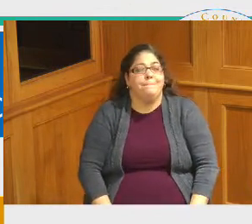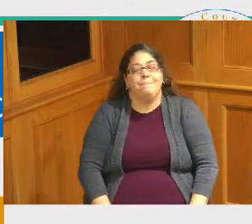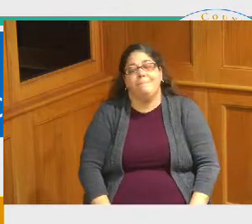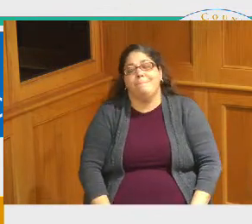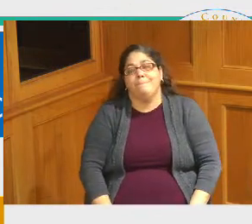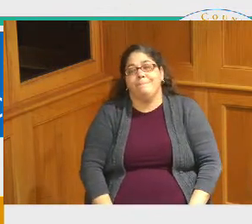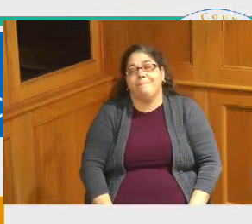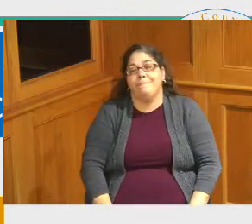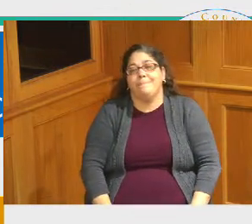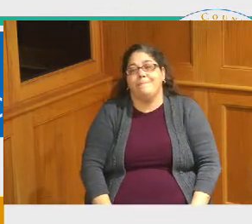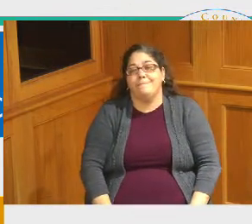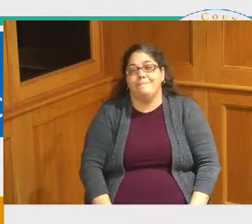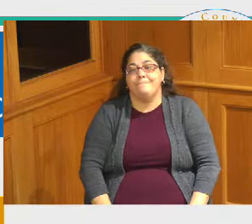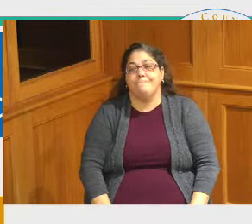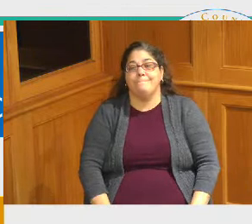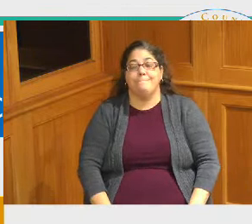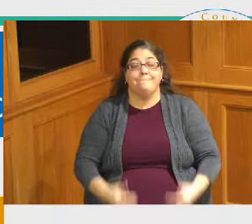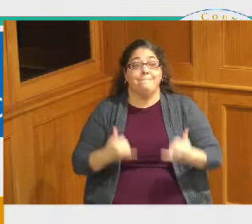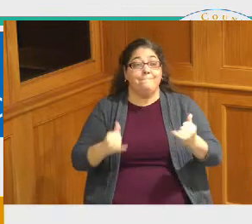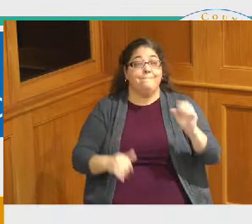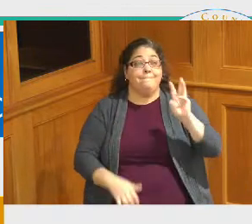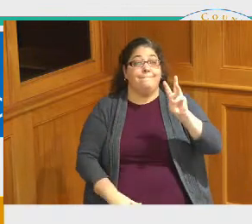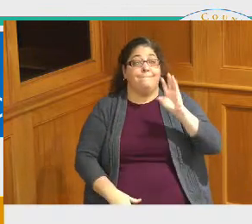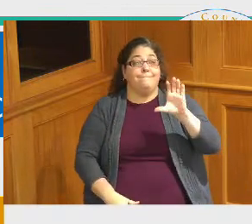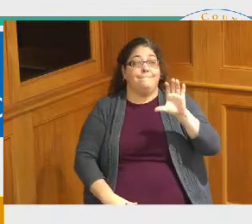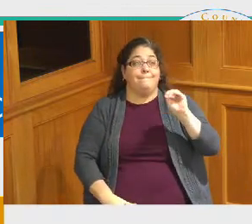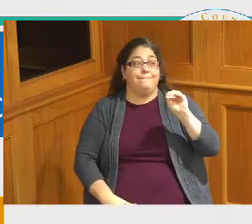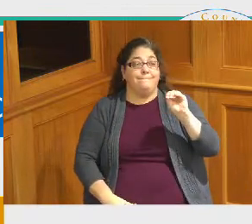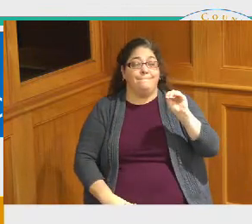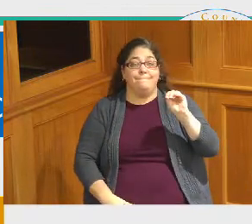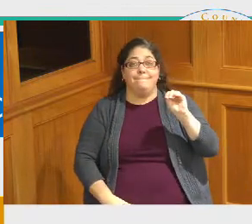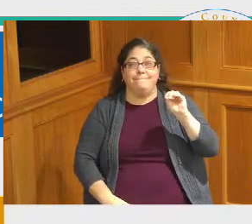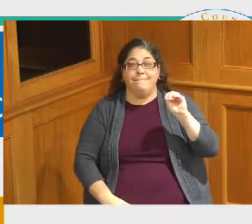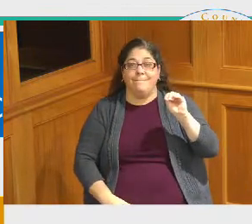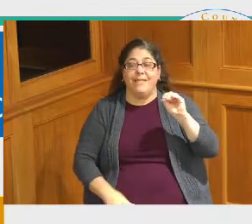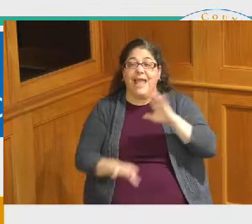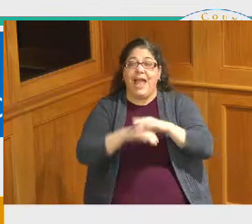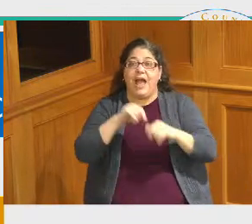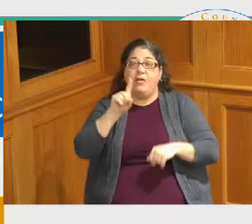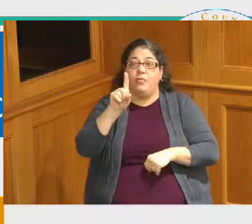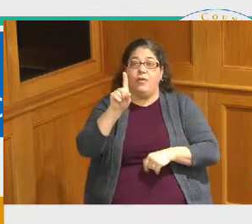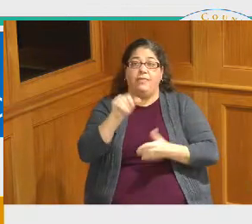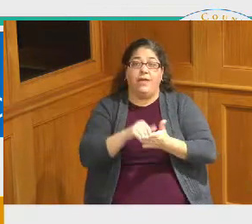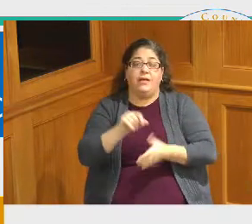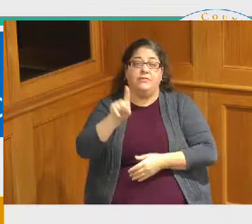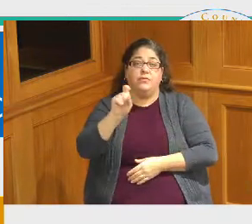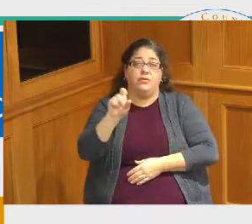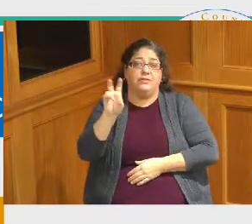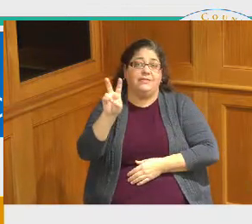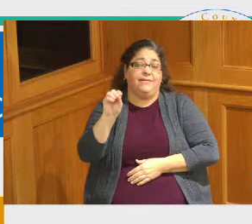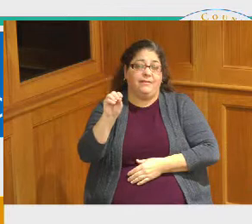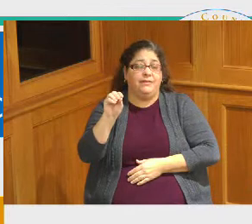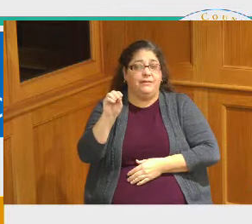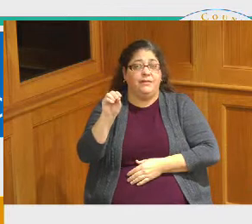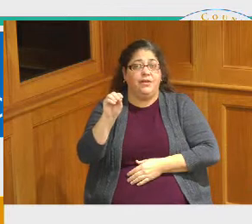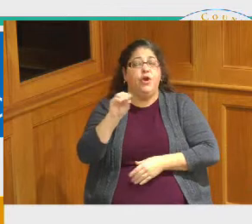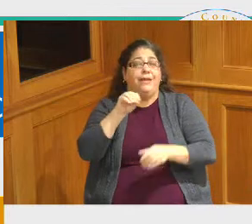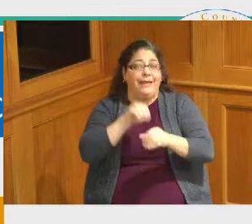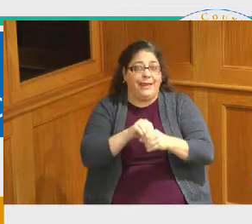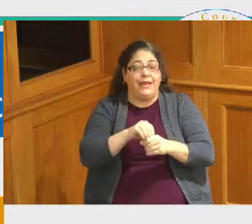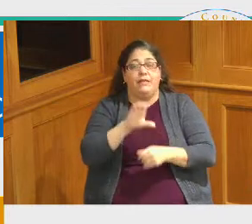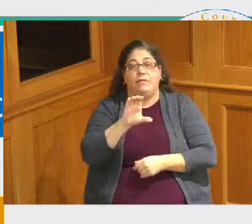Just a note here, right now, 650 of our 1,170 employees are in a collective bargaining unit.